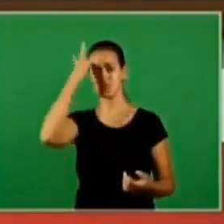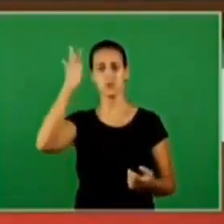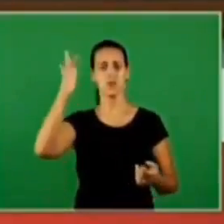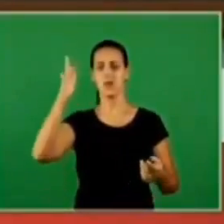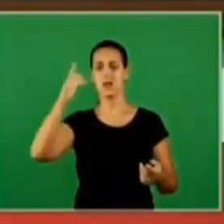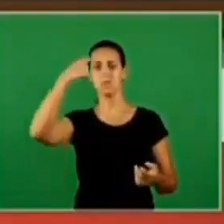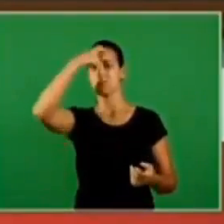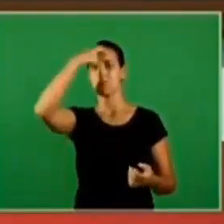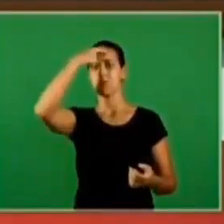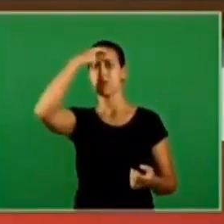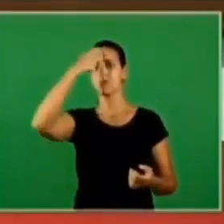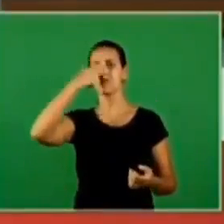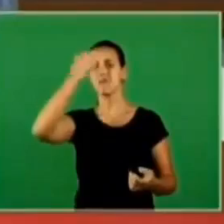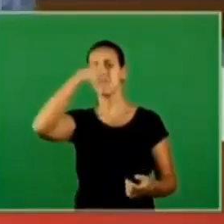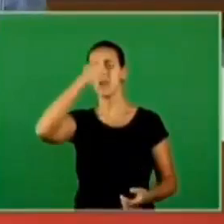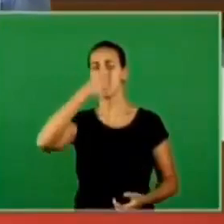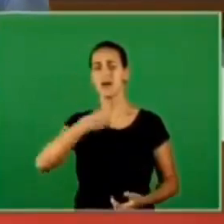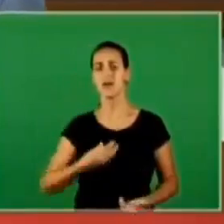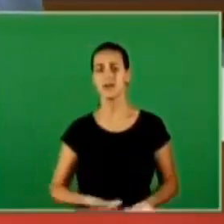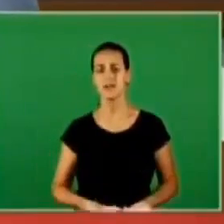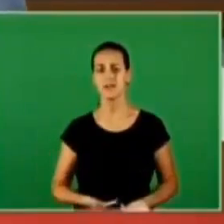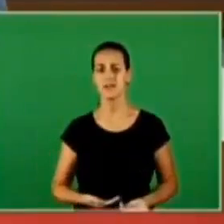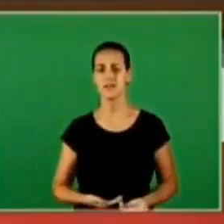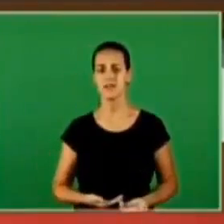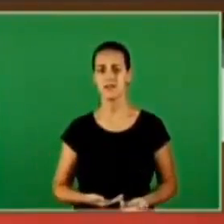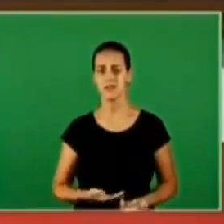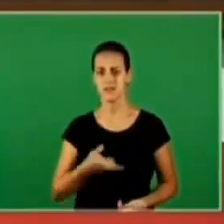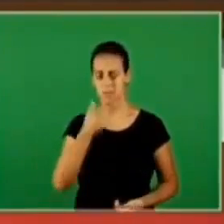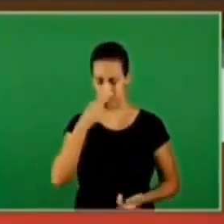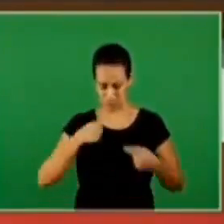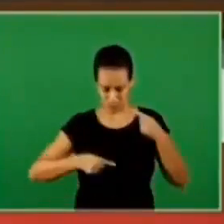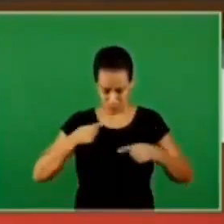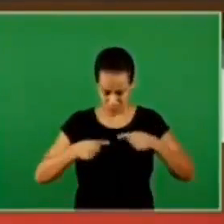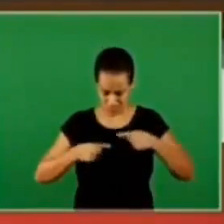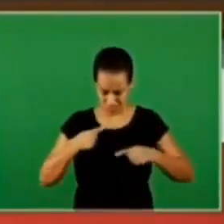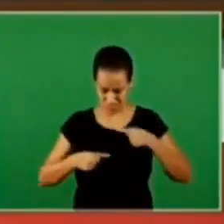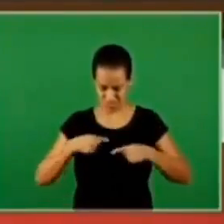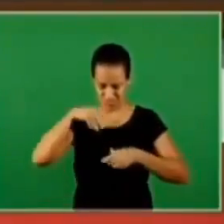know where they came from, where they are, and where they're going.